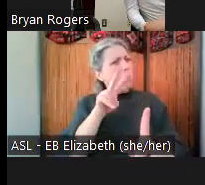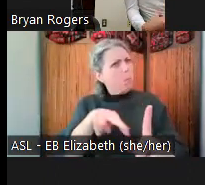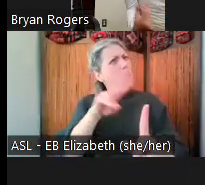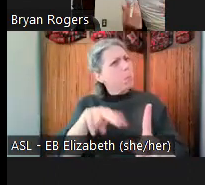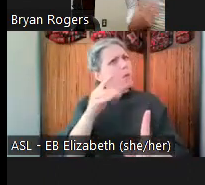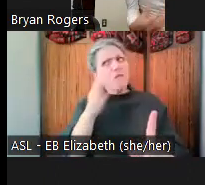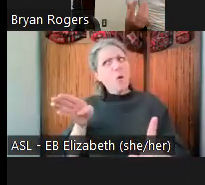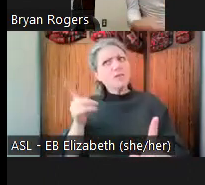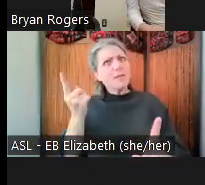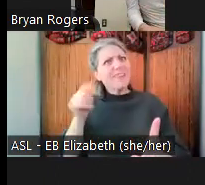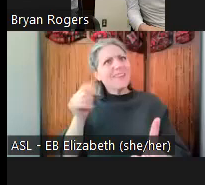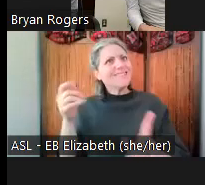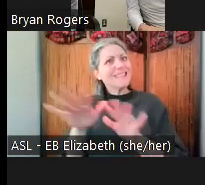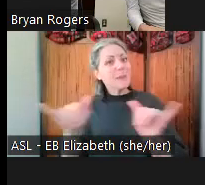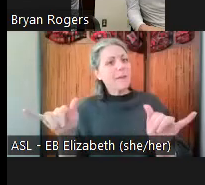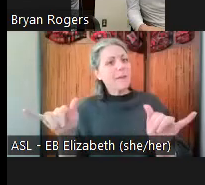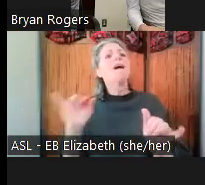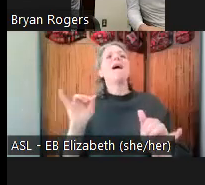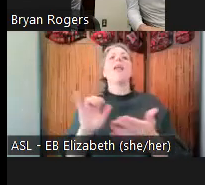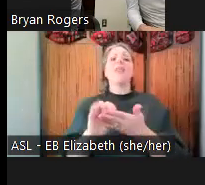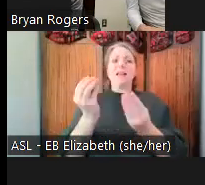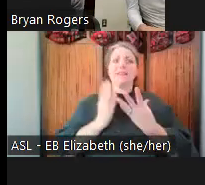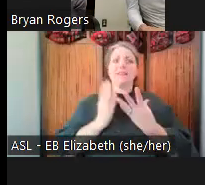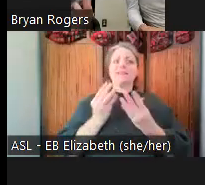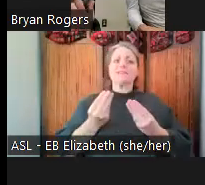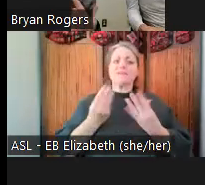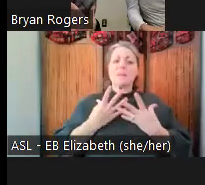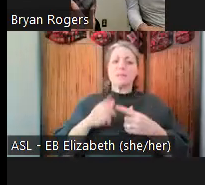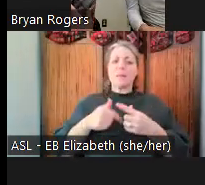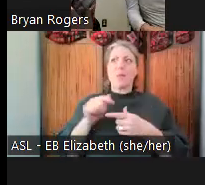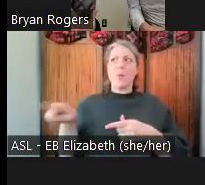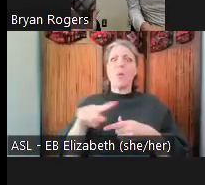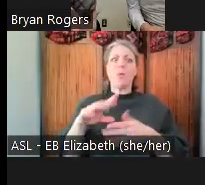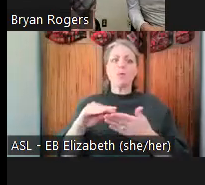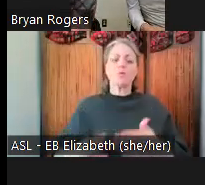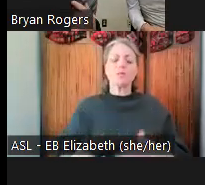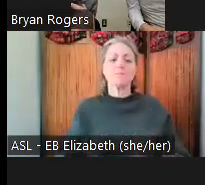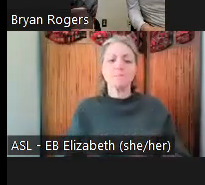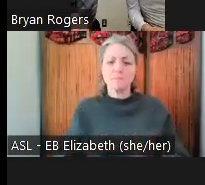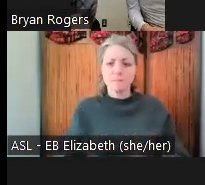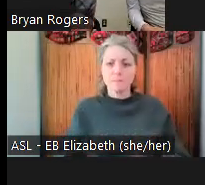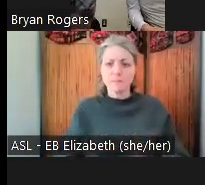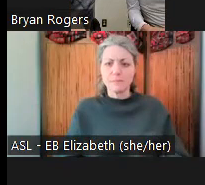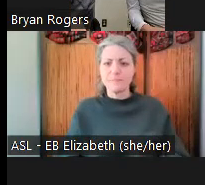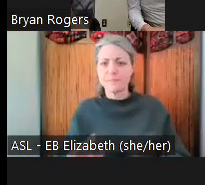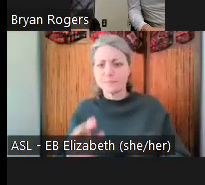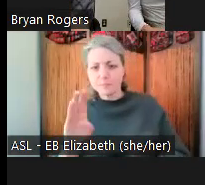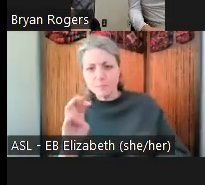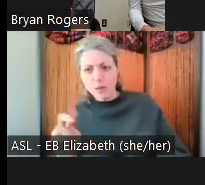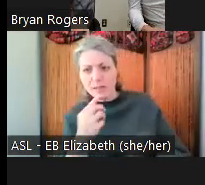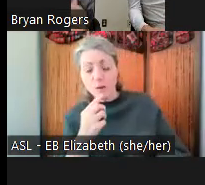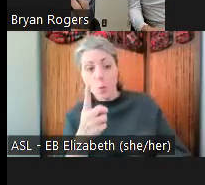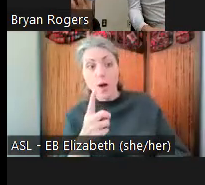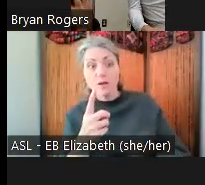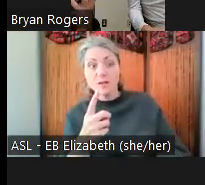same time. And that gives us a lot of information from those students as well. One, just breaking in here, one way that kind of translates to